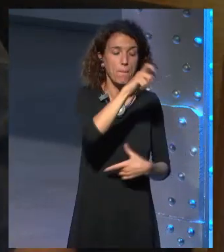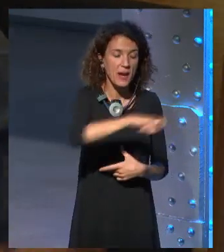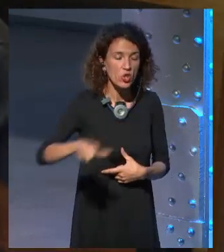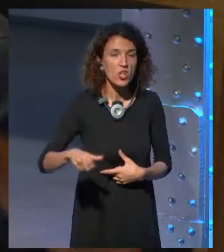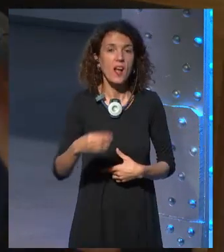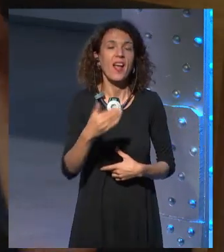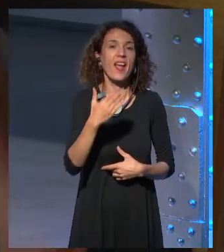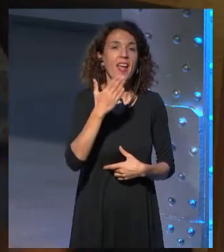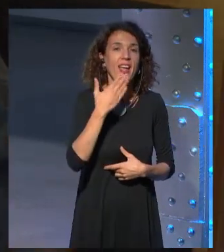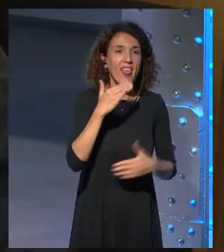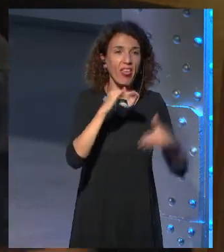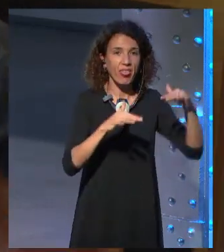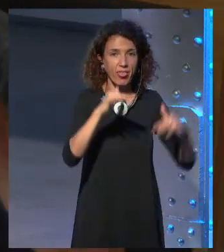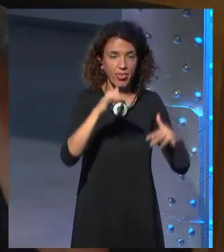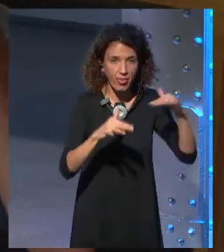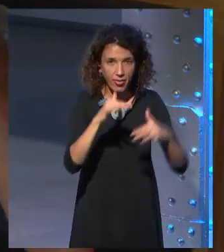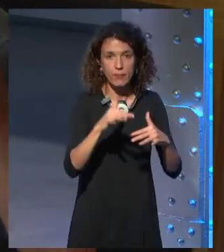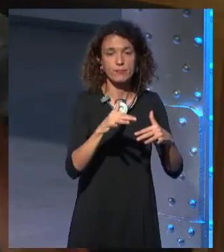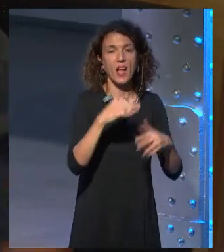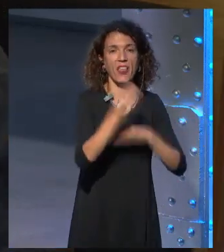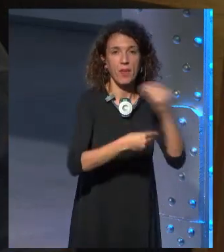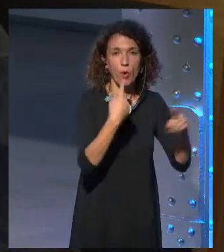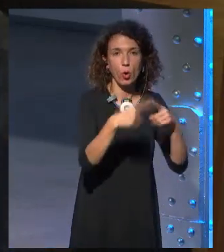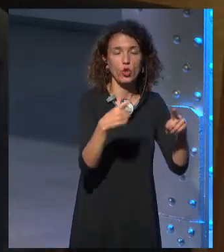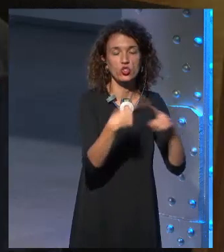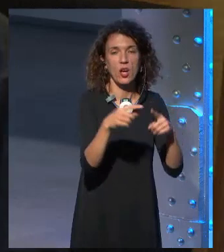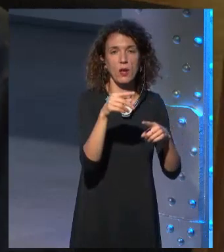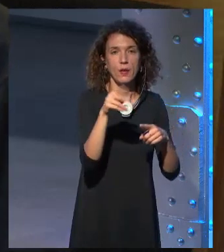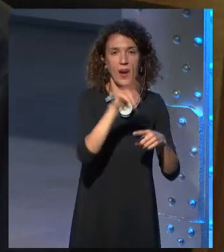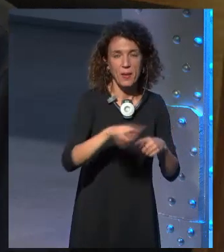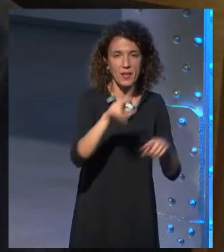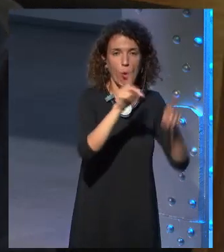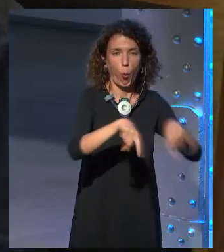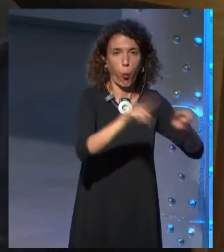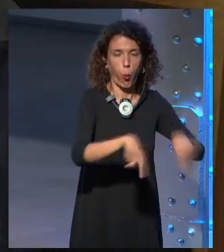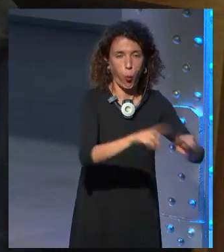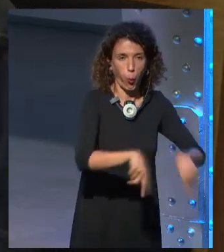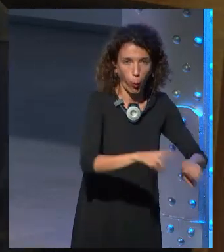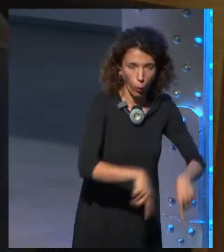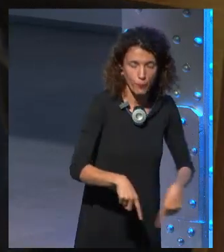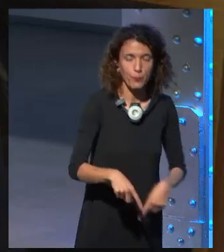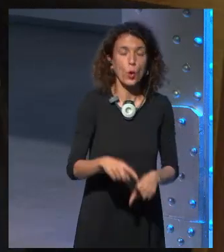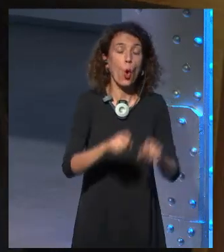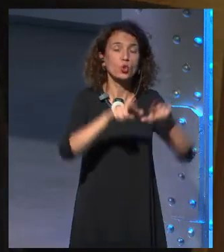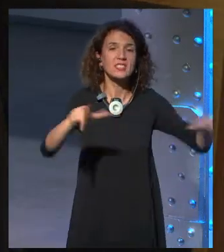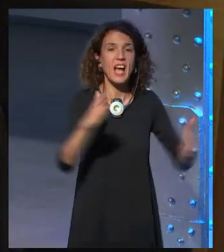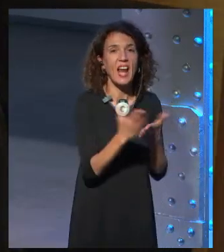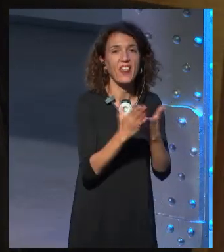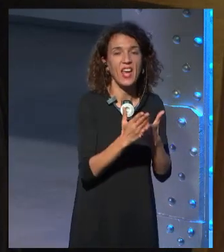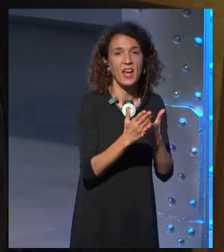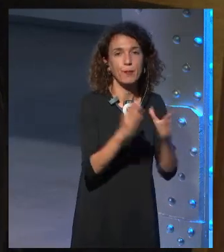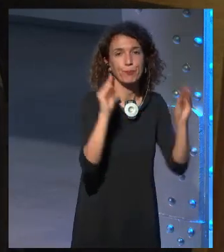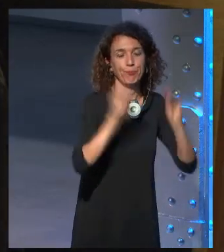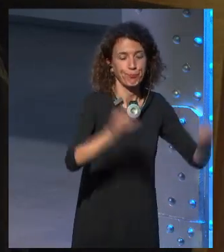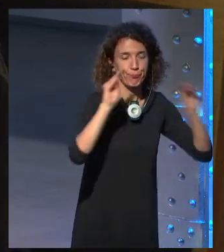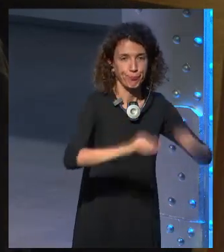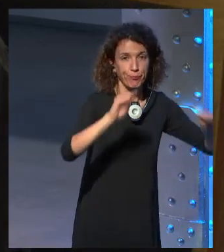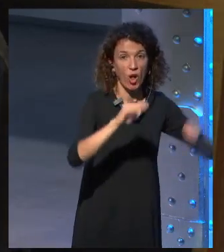it's room for a specific category, for people with the same age who are treated the same and so on, and we are doing the same with them. Or